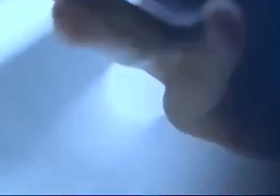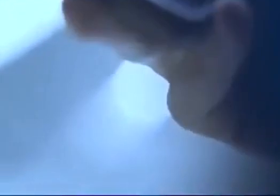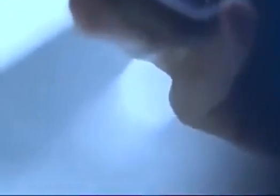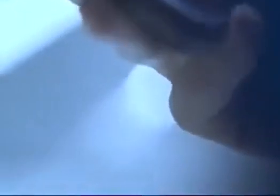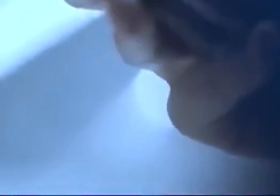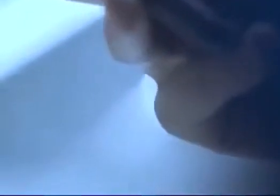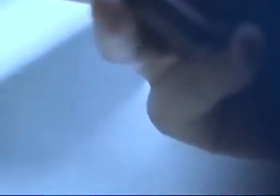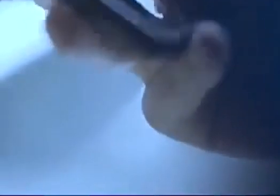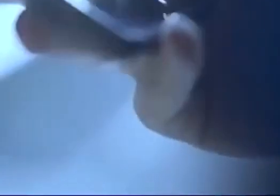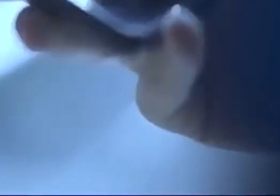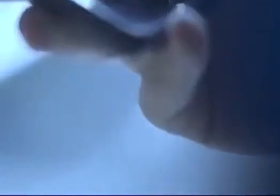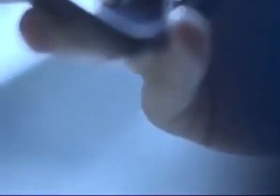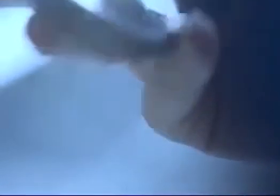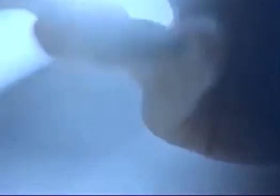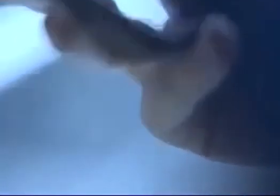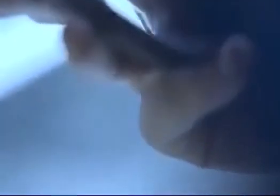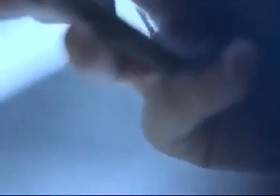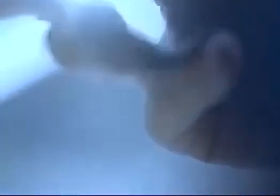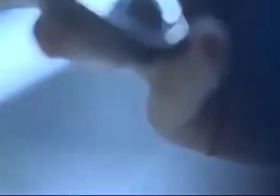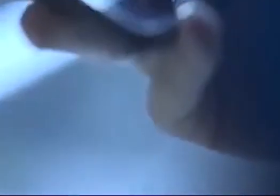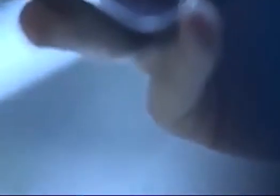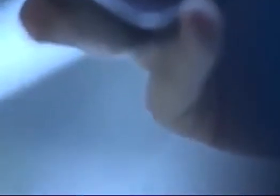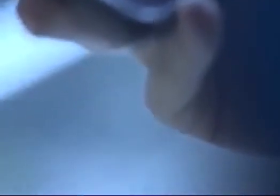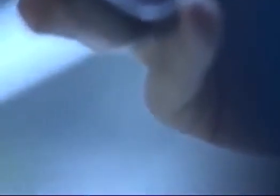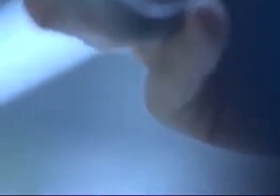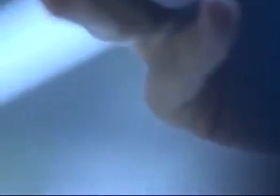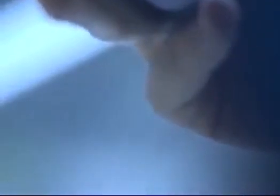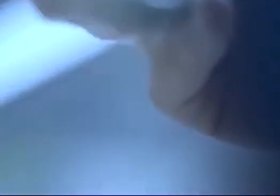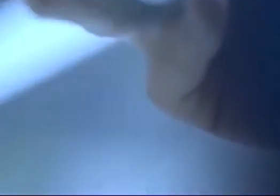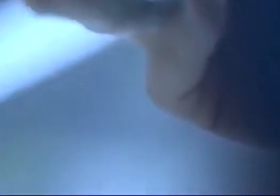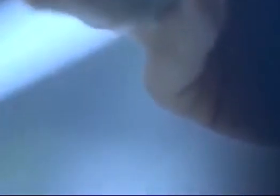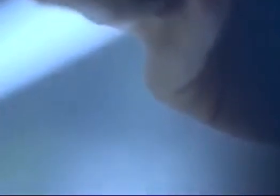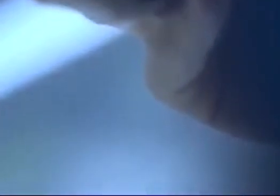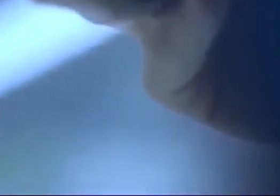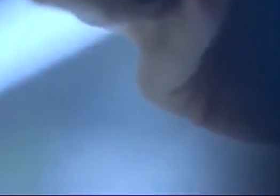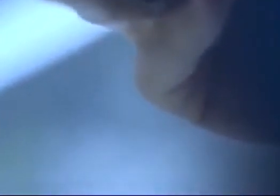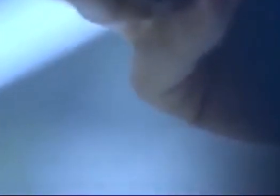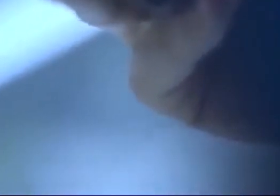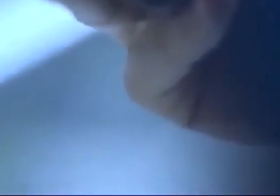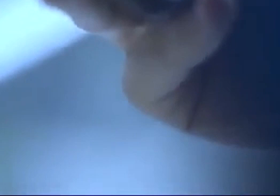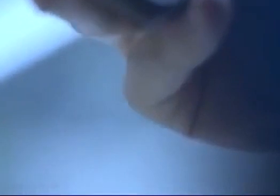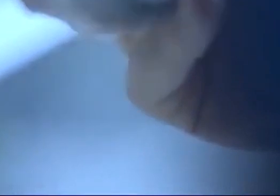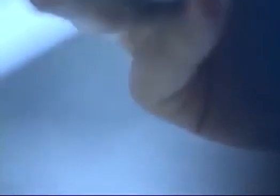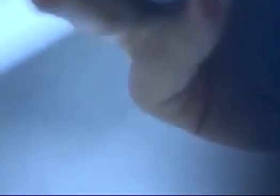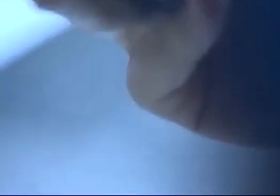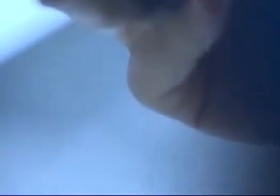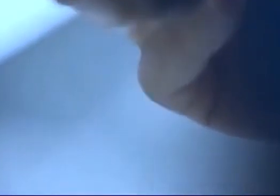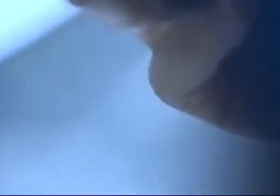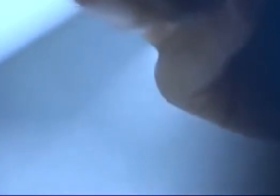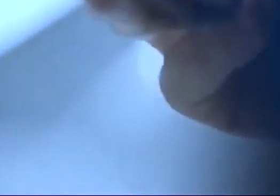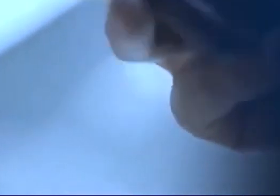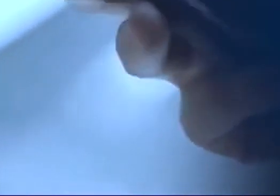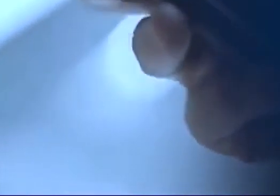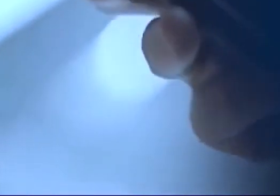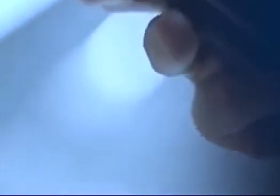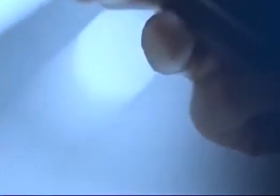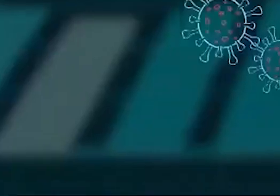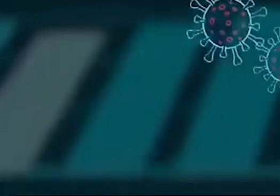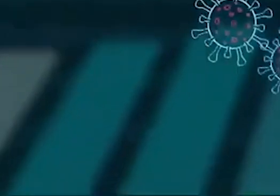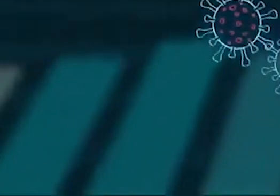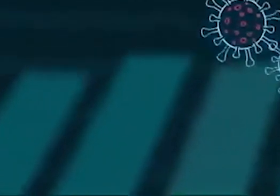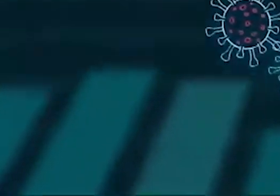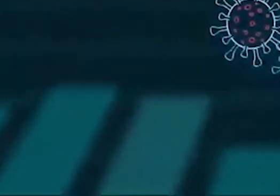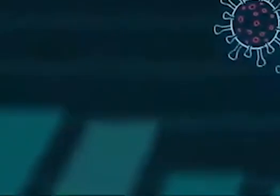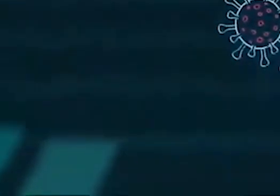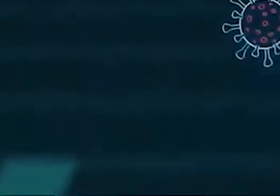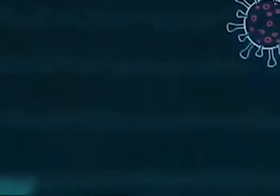YouTube, Facebook, and the Medical News Network. You can find those links right there on your screen. But let's take a look at our COVID count this morning. We've got Medical Director of Infection